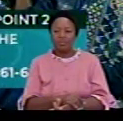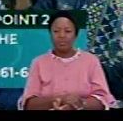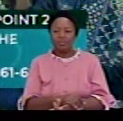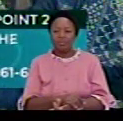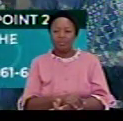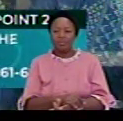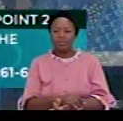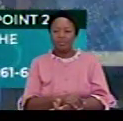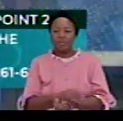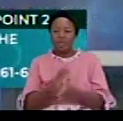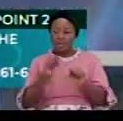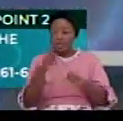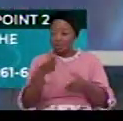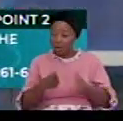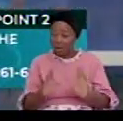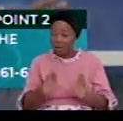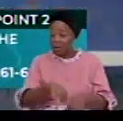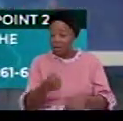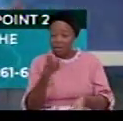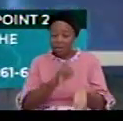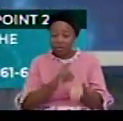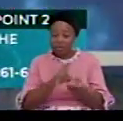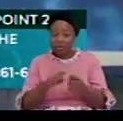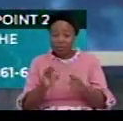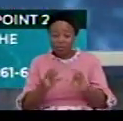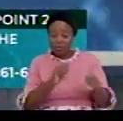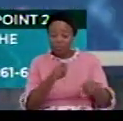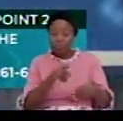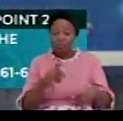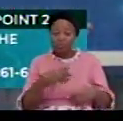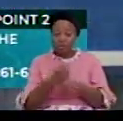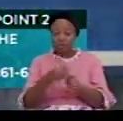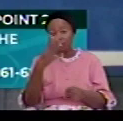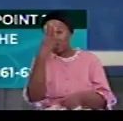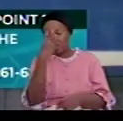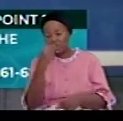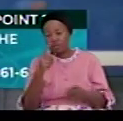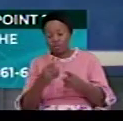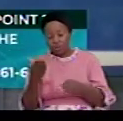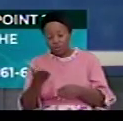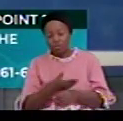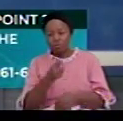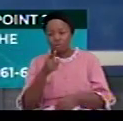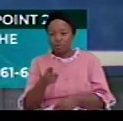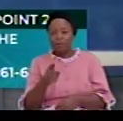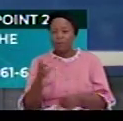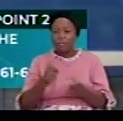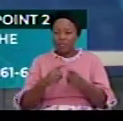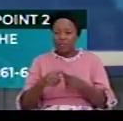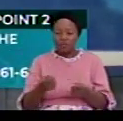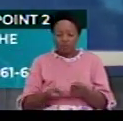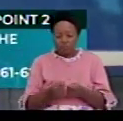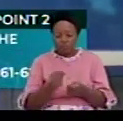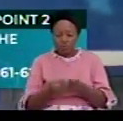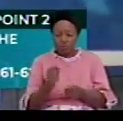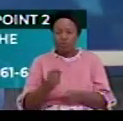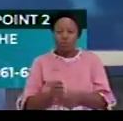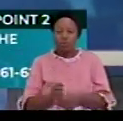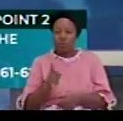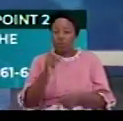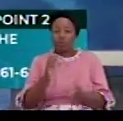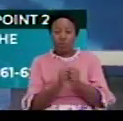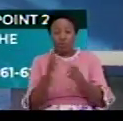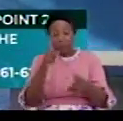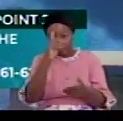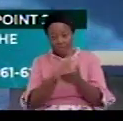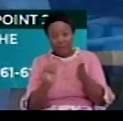Can you allow any doctor to put you to sleep, to cut you, and then to sew you up without believing